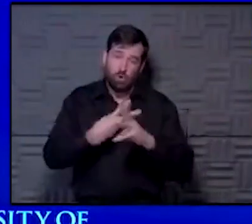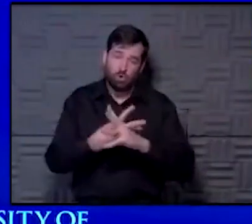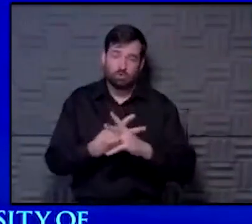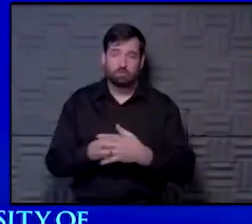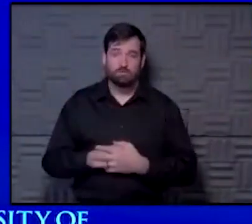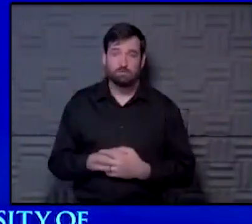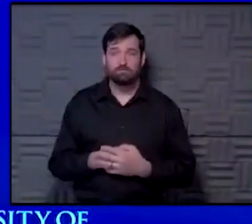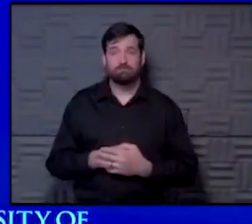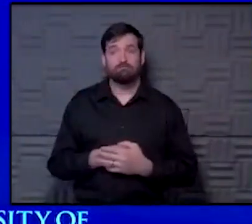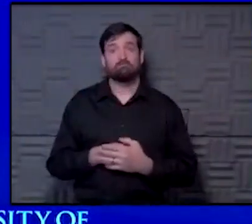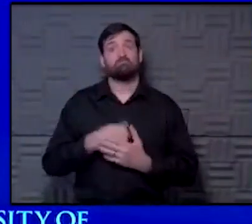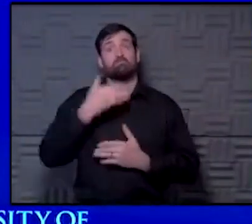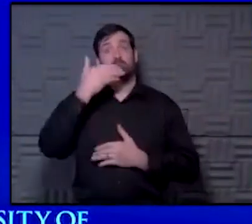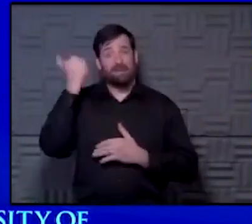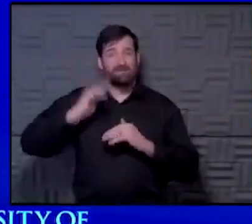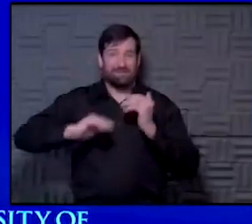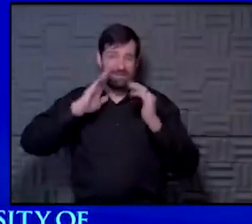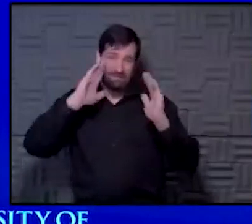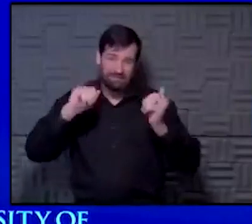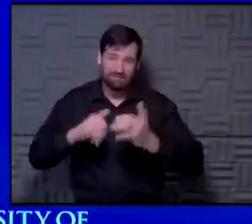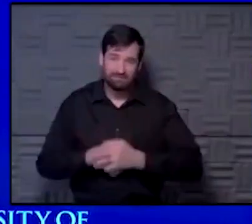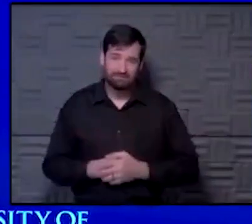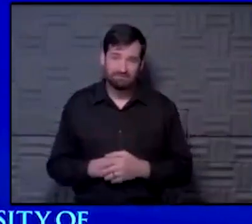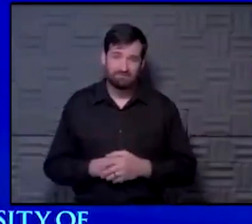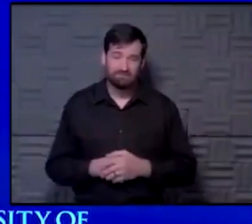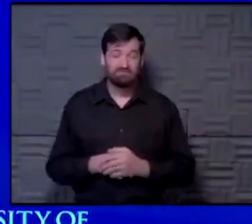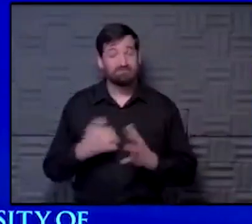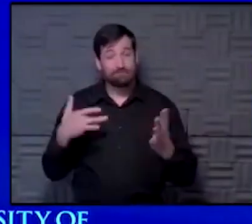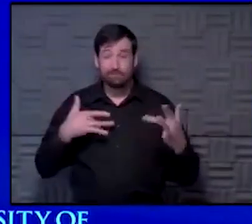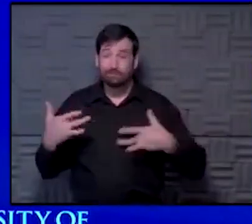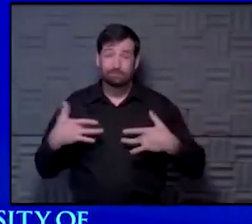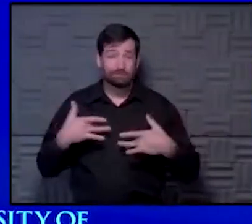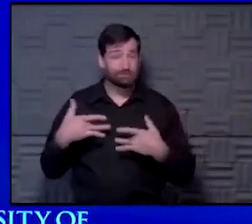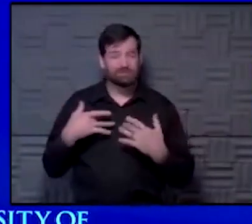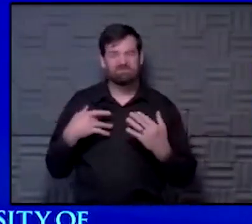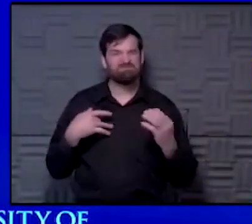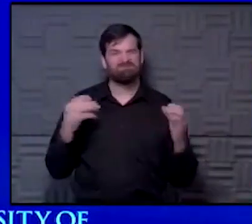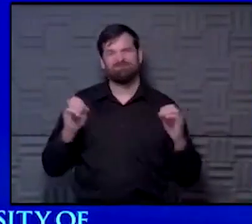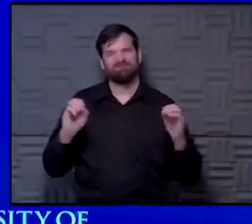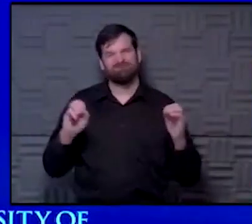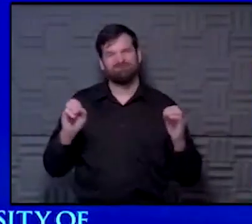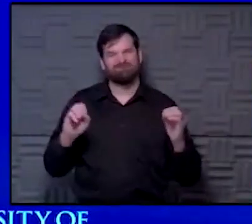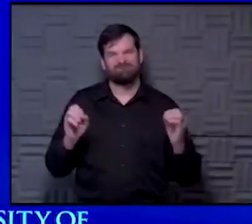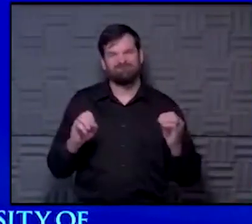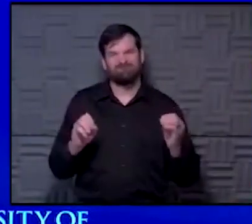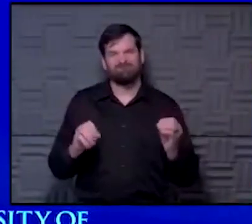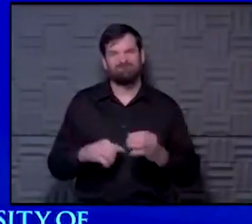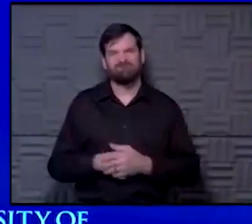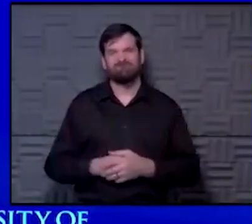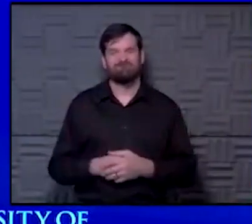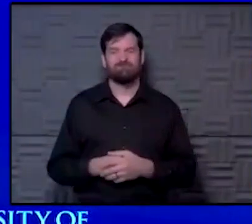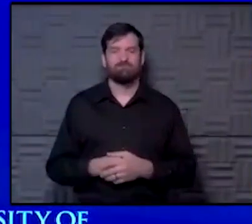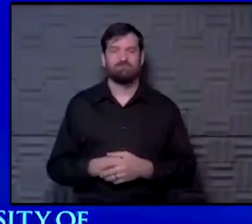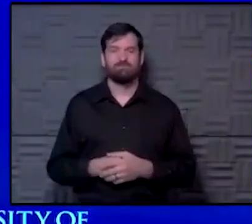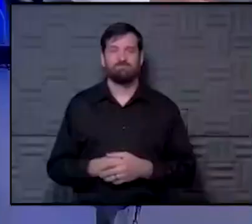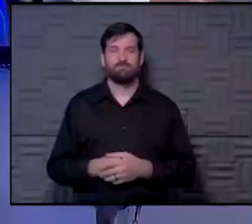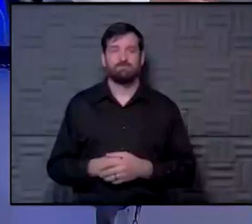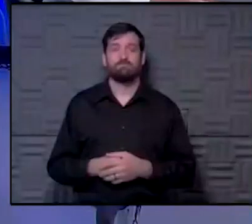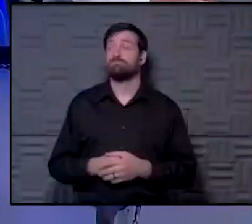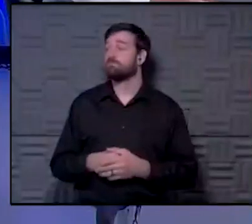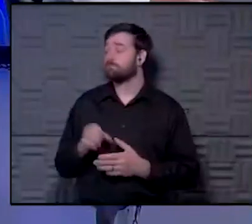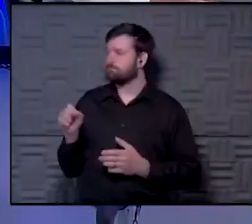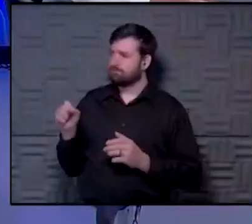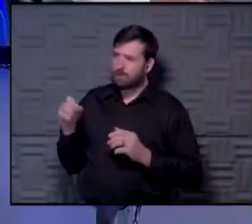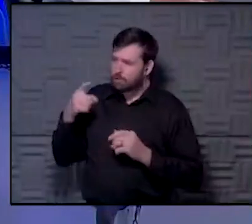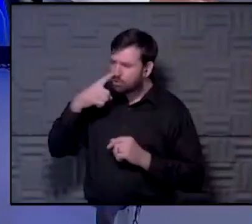is actually better than we would have expected. And so no real concerns about breakthrough information or breakthrough infections based on the information from yesterday. Yeah. And